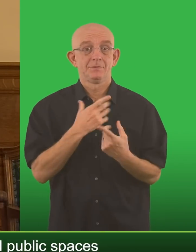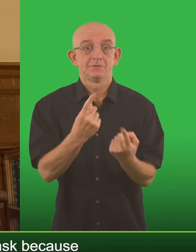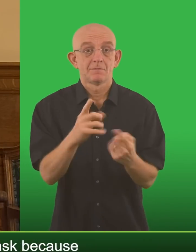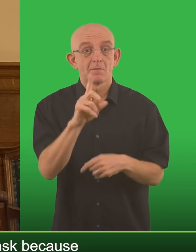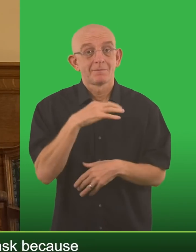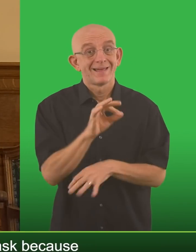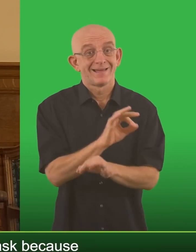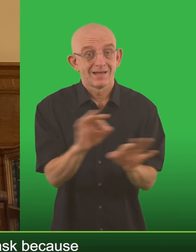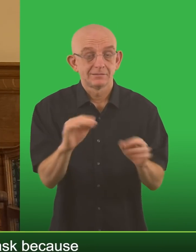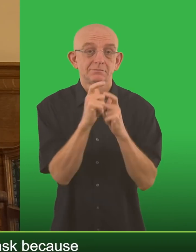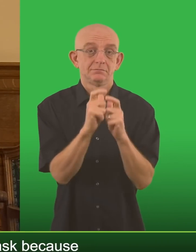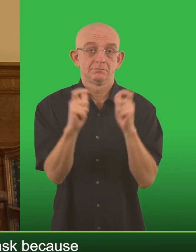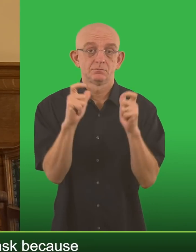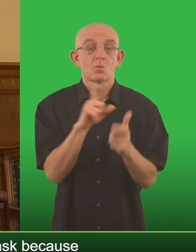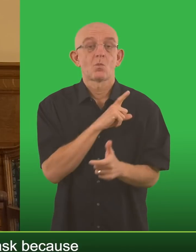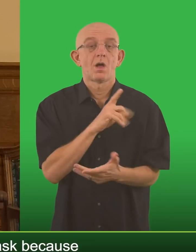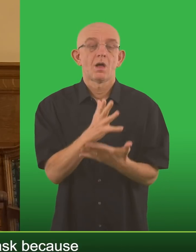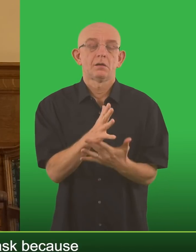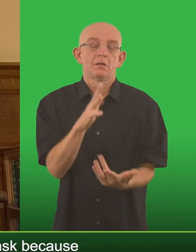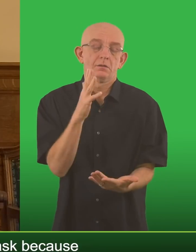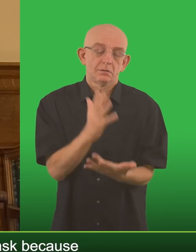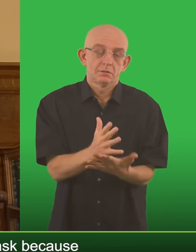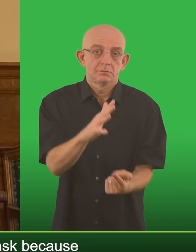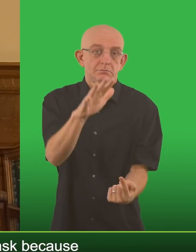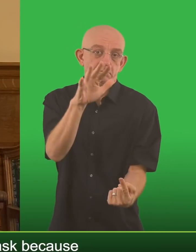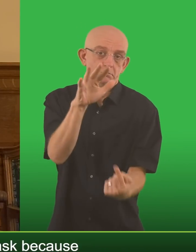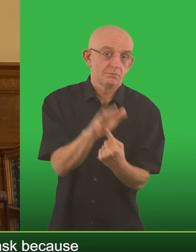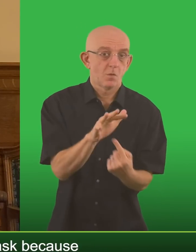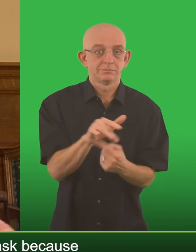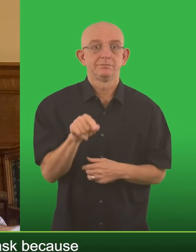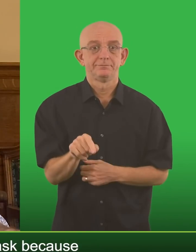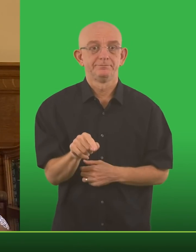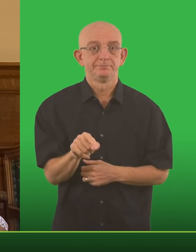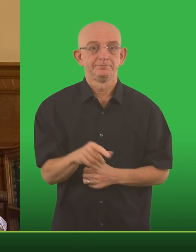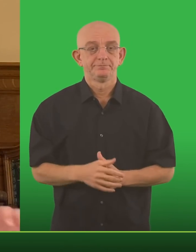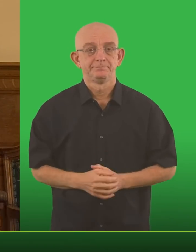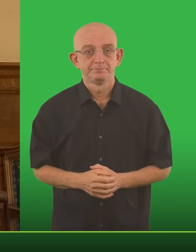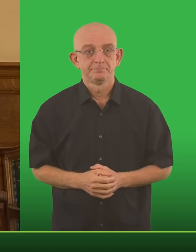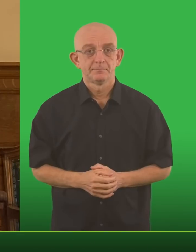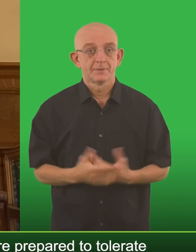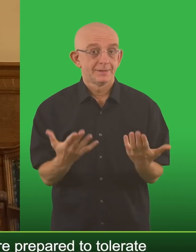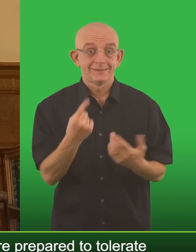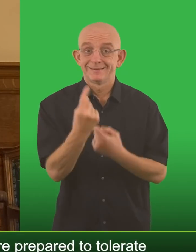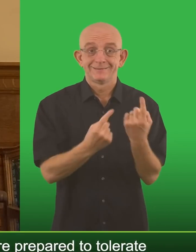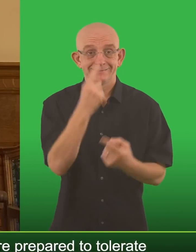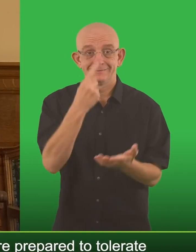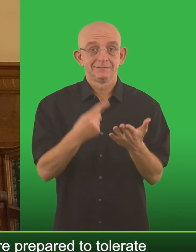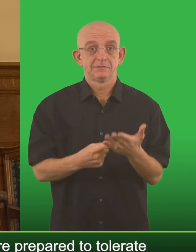can make, but my ask on all is to wear a mask because they've really made a difference.